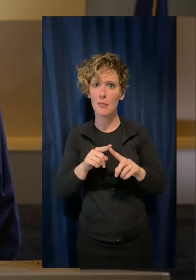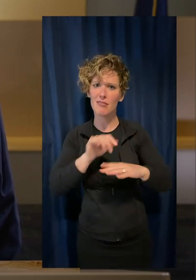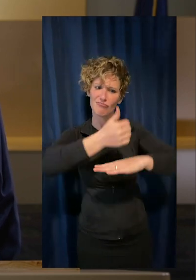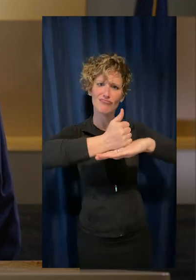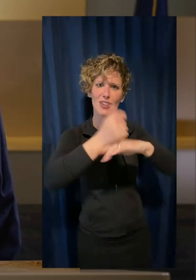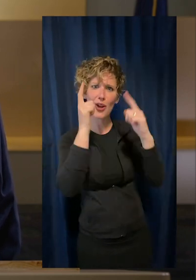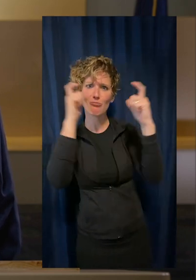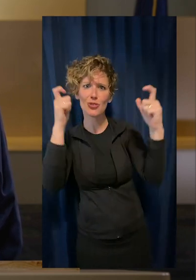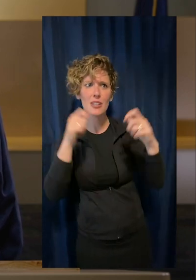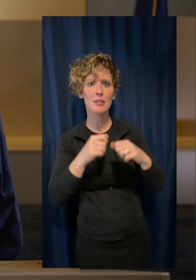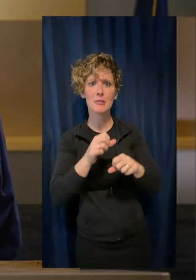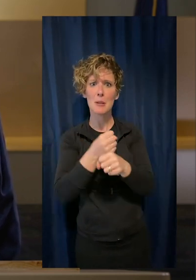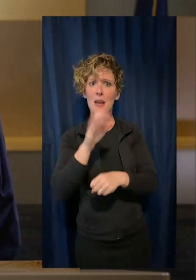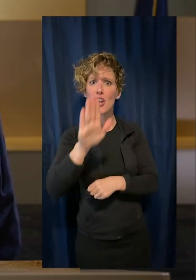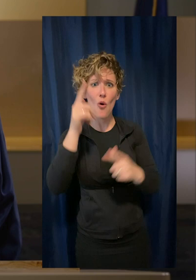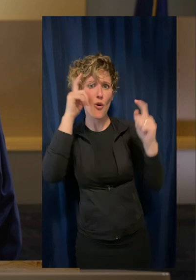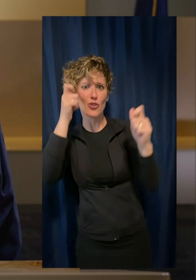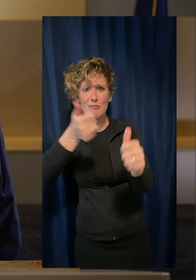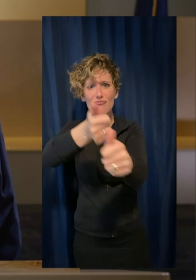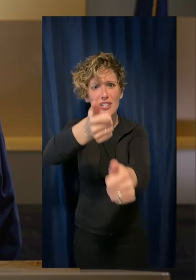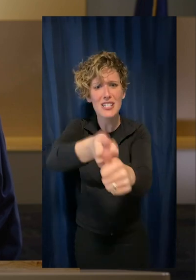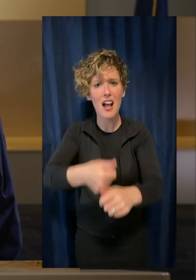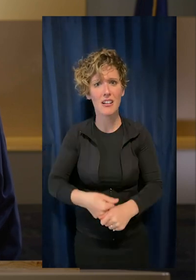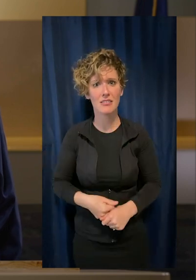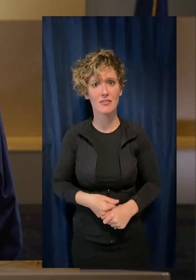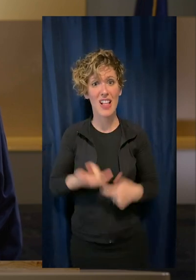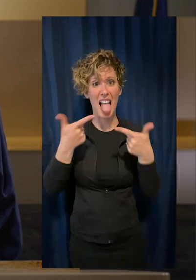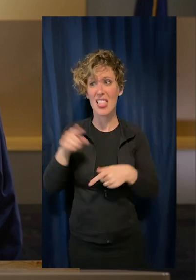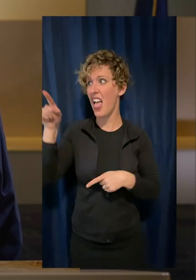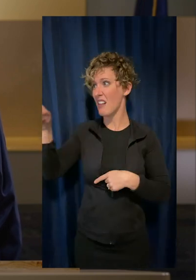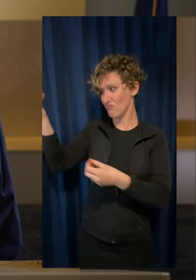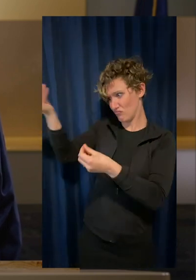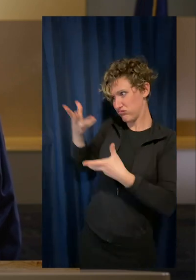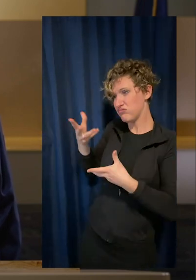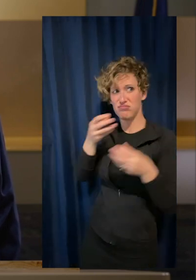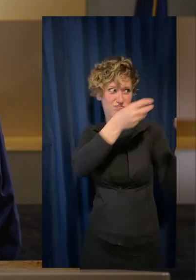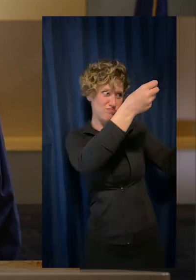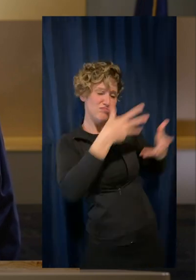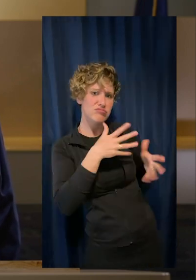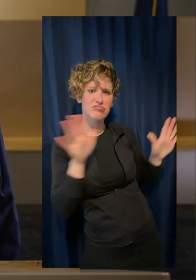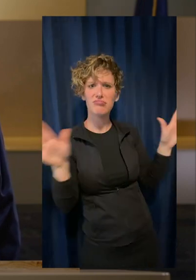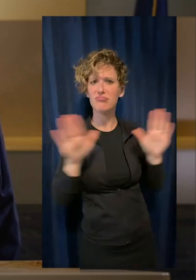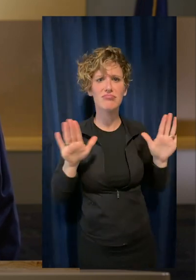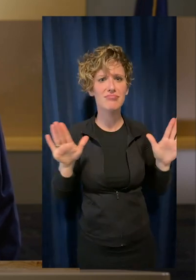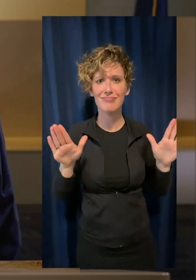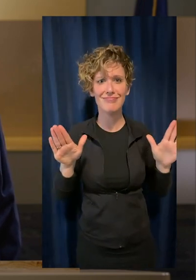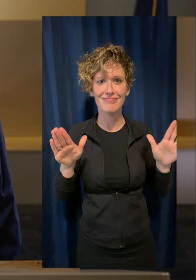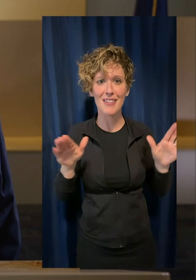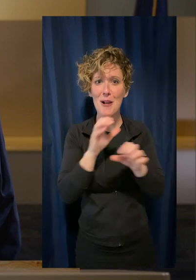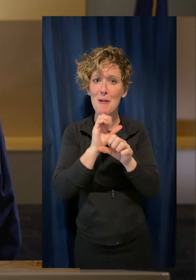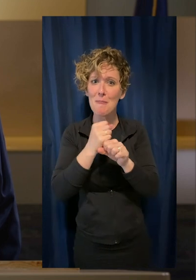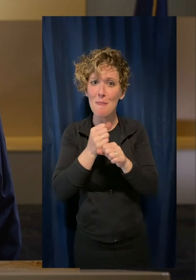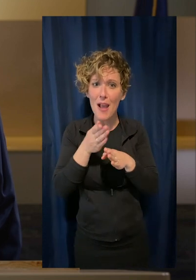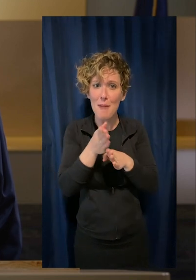own. Don't let other people persuade you to be something that you are not. Instead of taking the same path as everyone else,